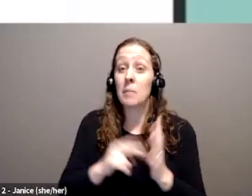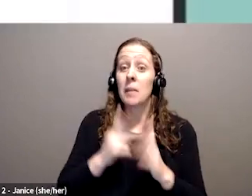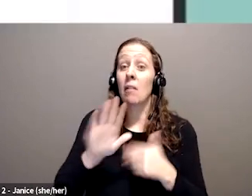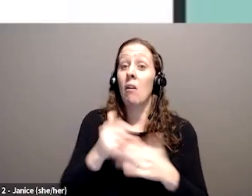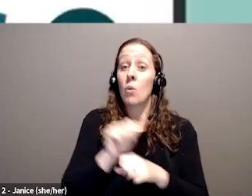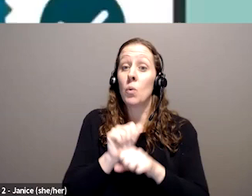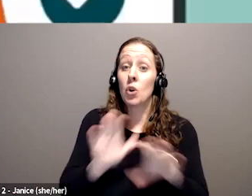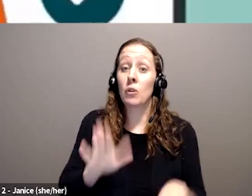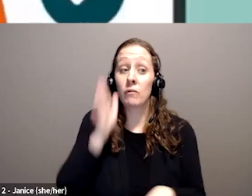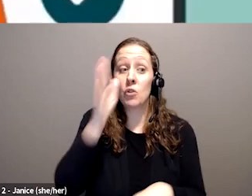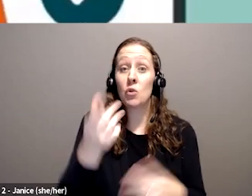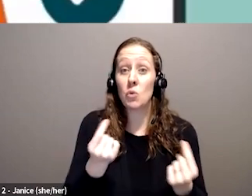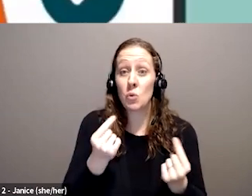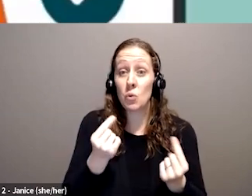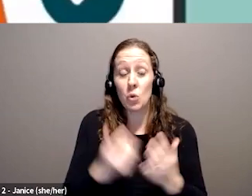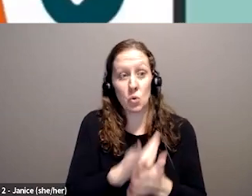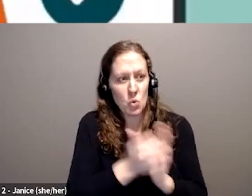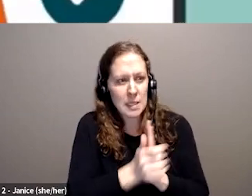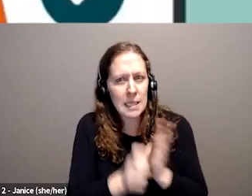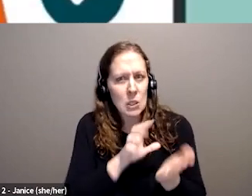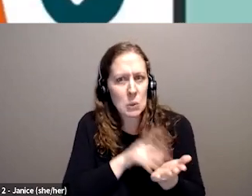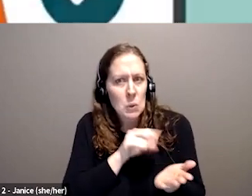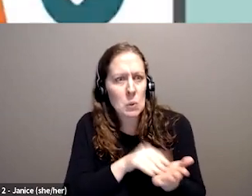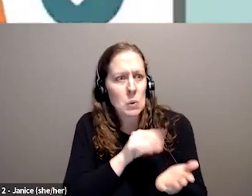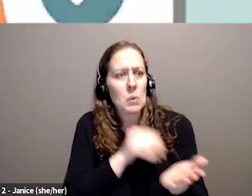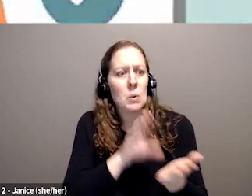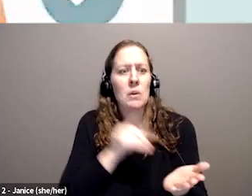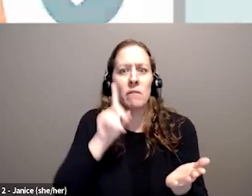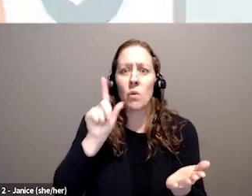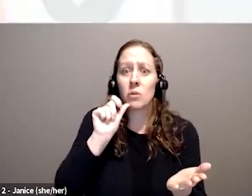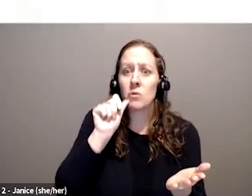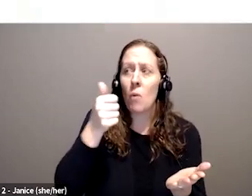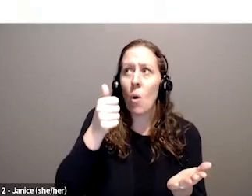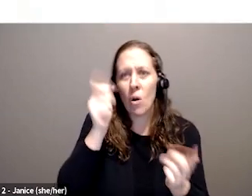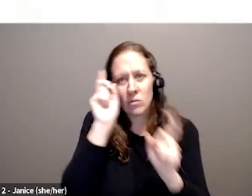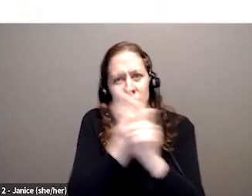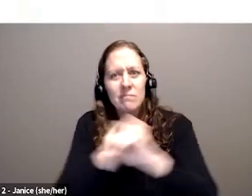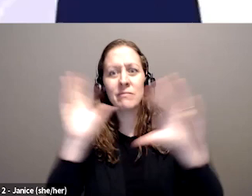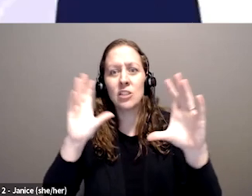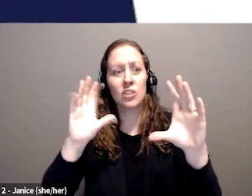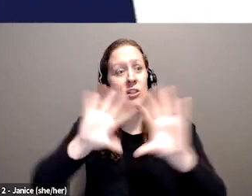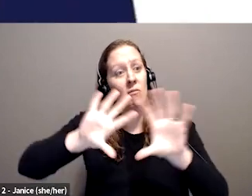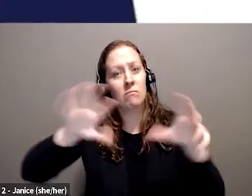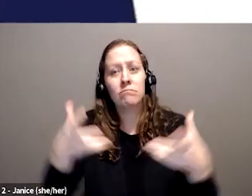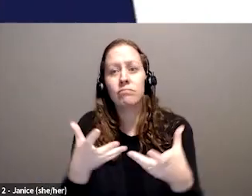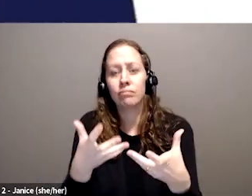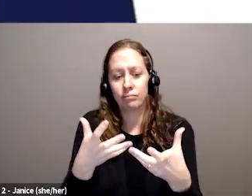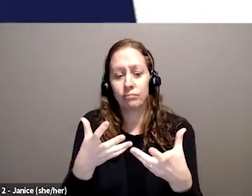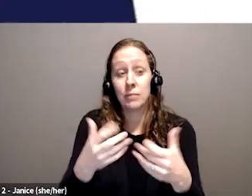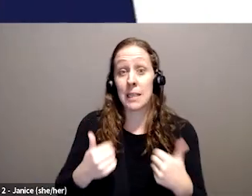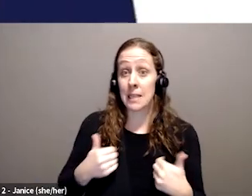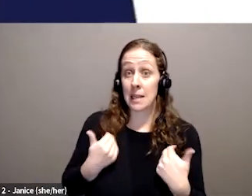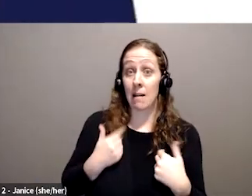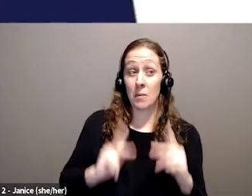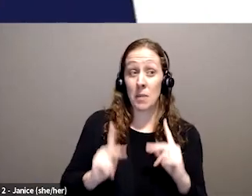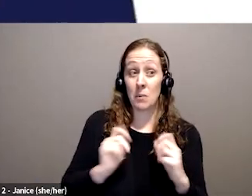skills to adapt and compete in tomorrow's version of globalization. For young people with